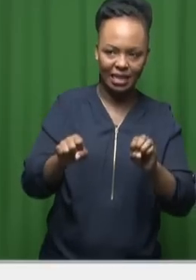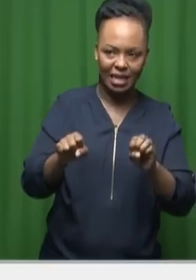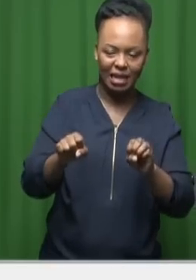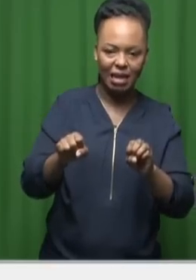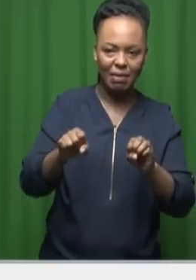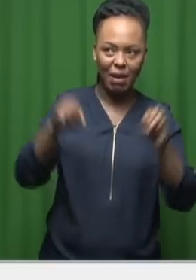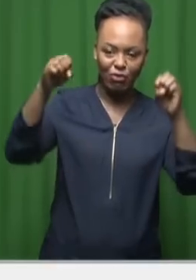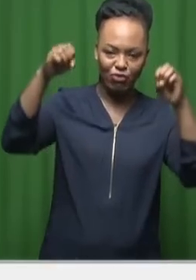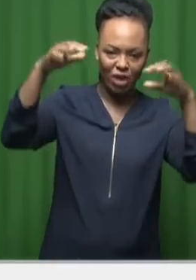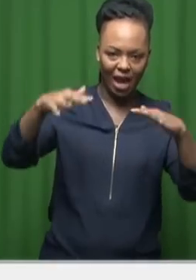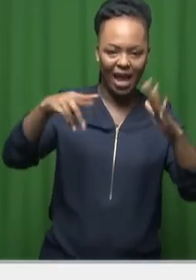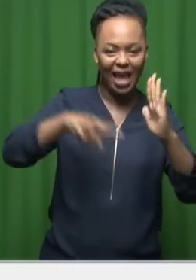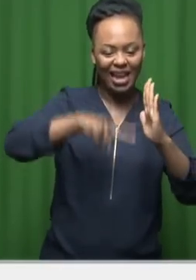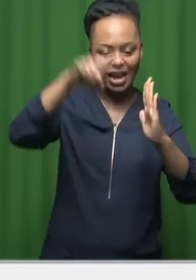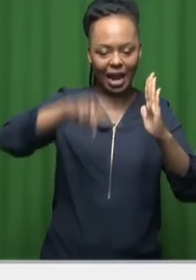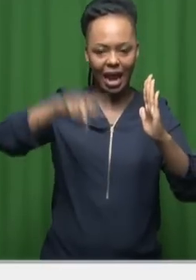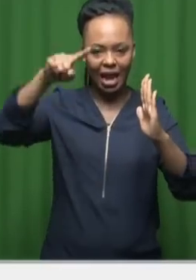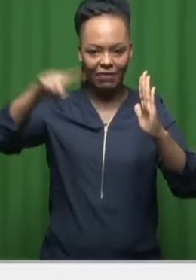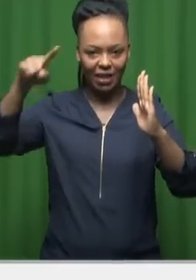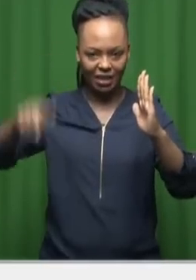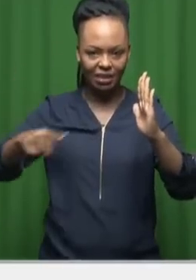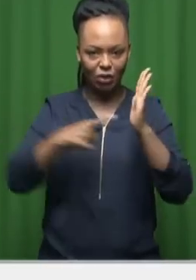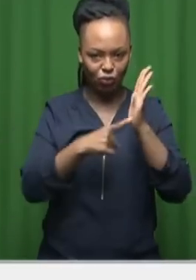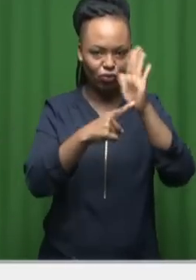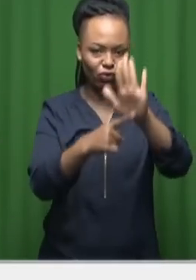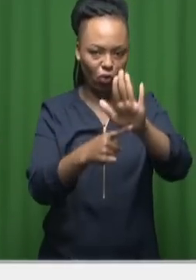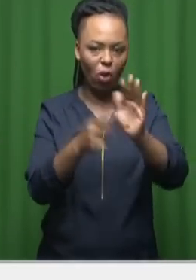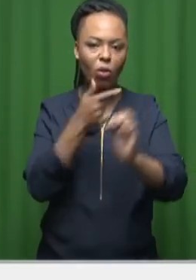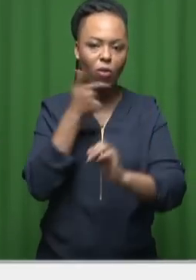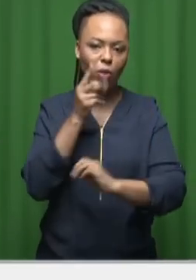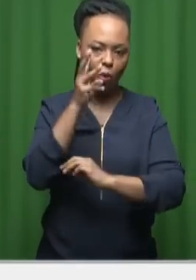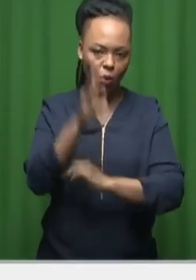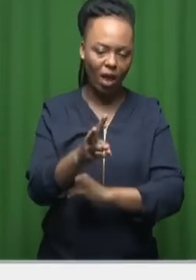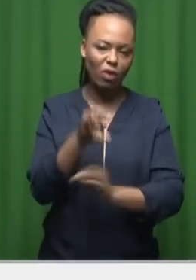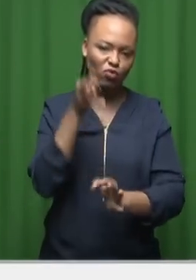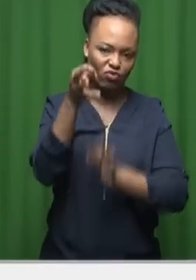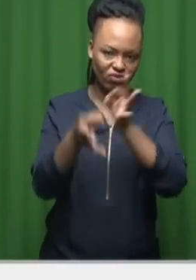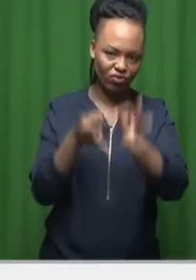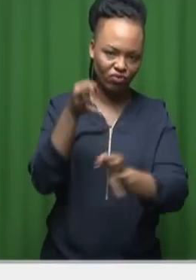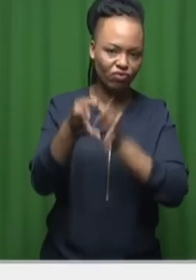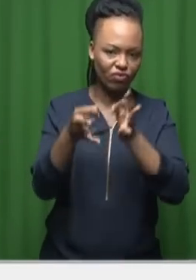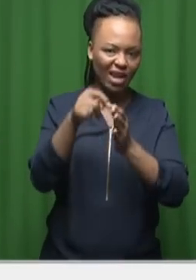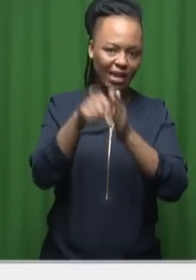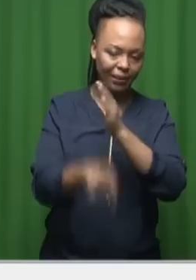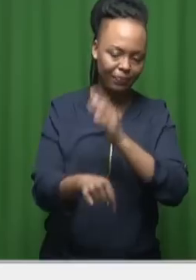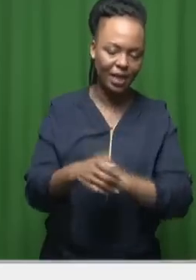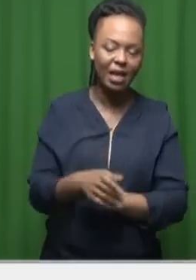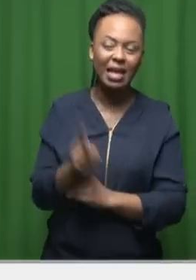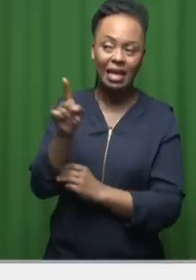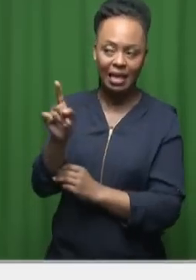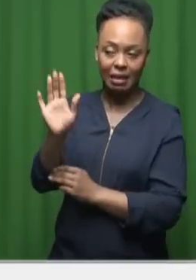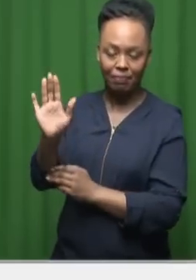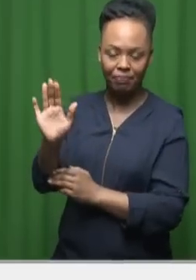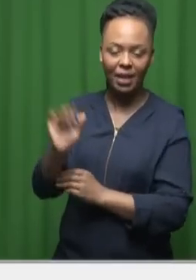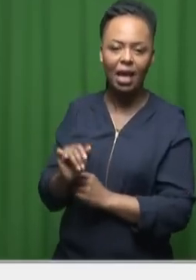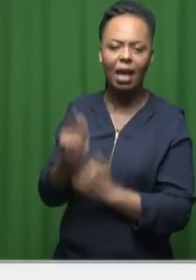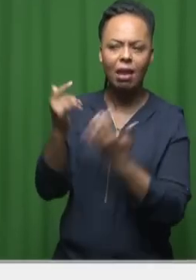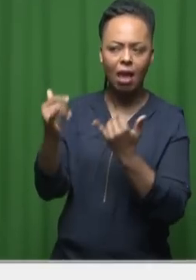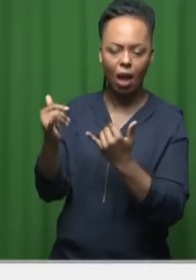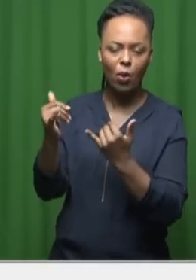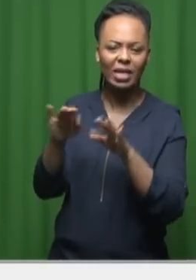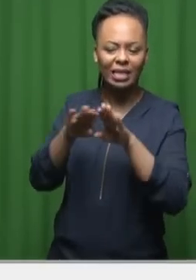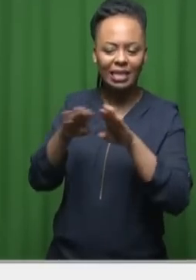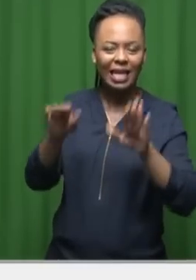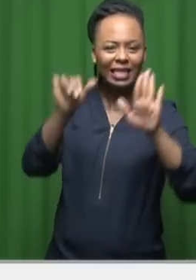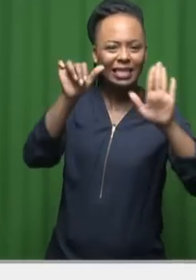some graphics that I've brought along to be able to demonstrate that. As we get into that, Clyde, you know, just talking about stage